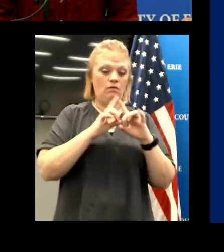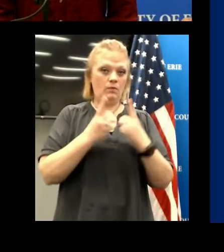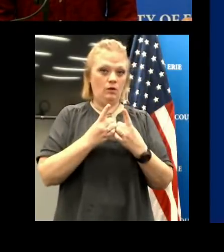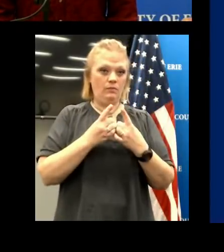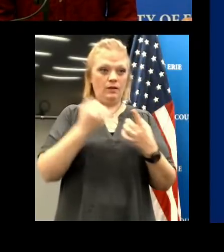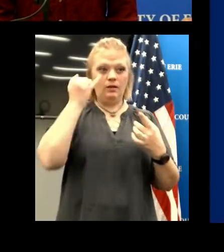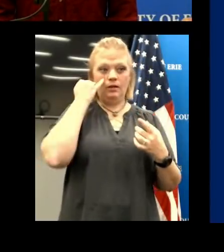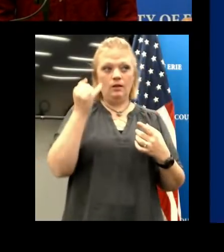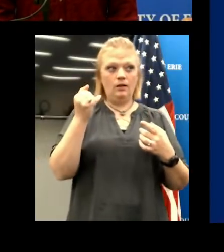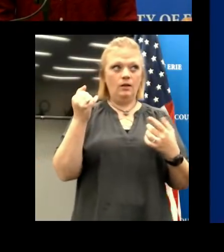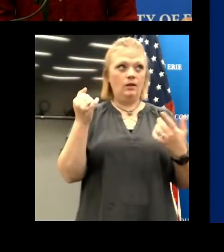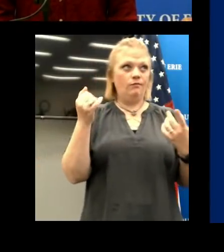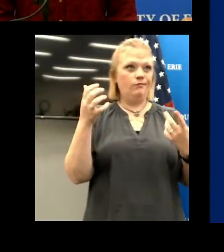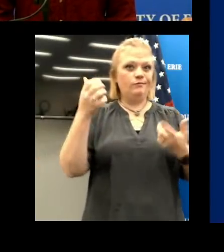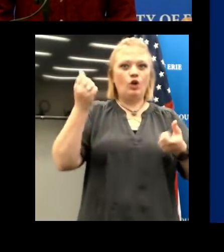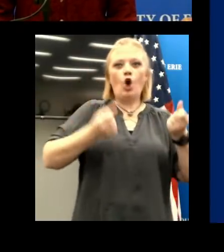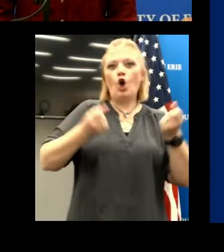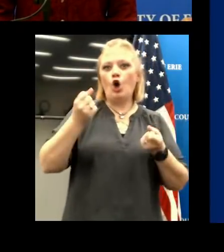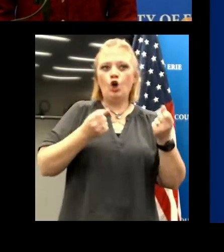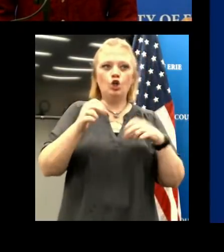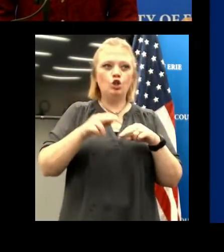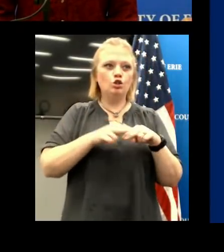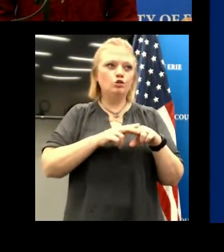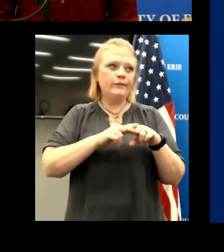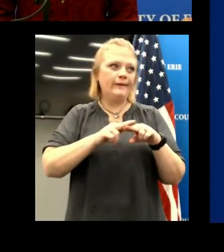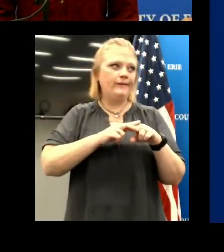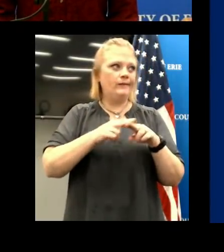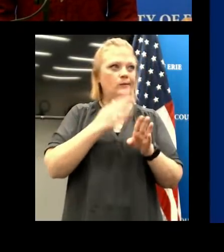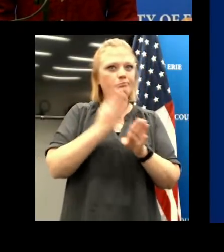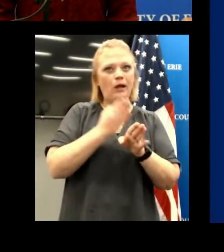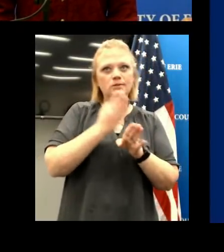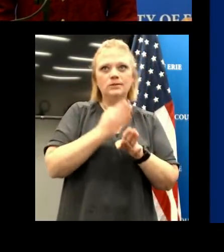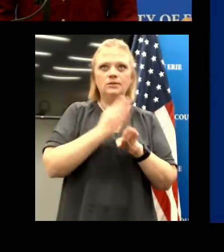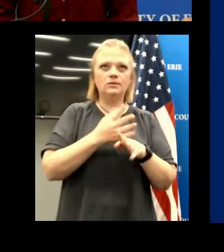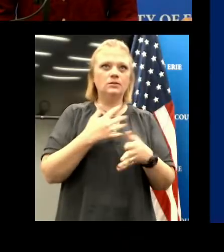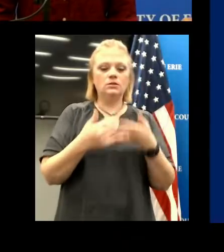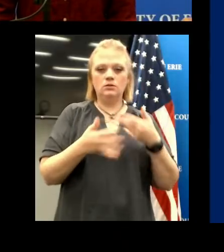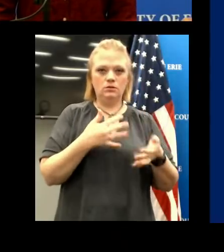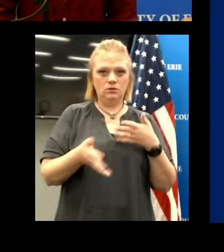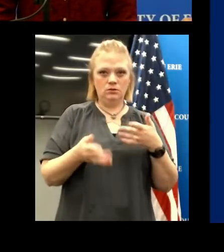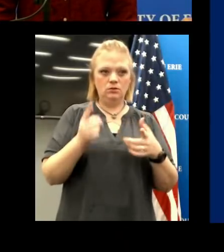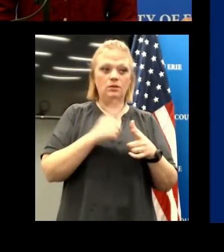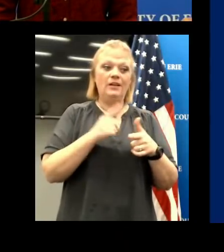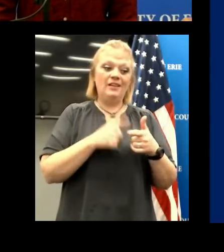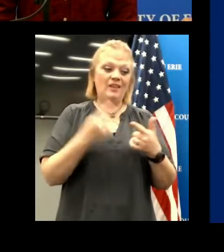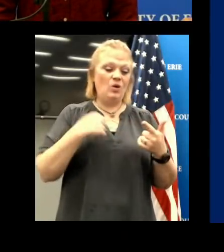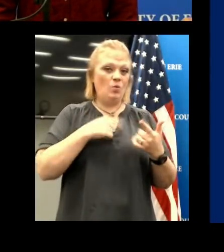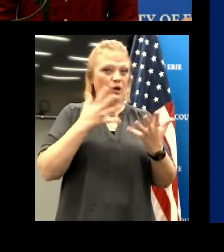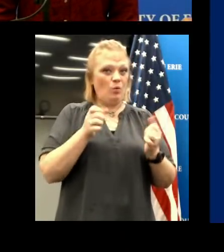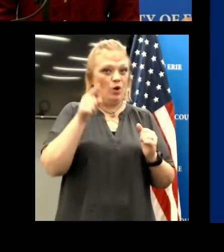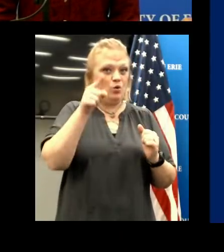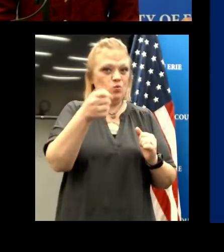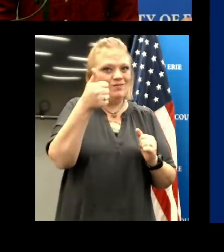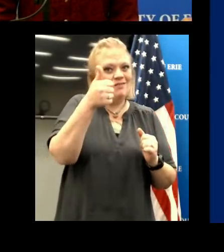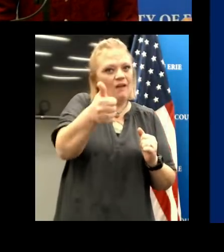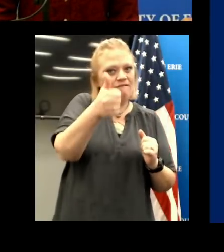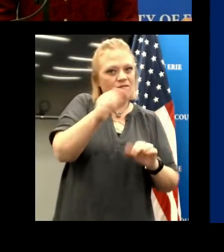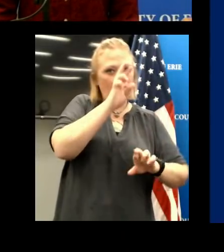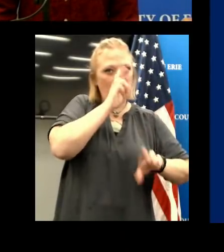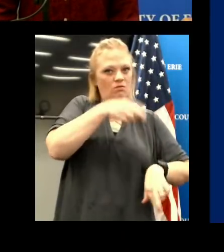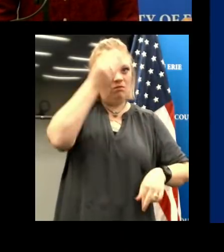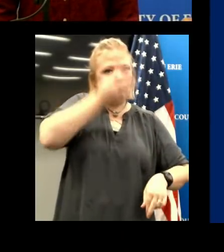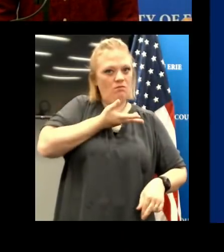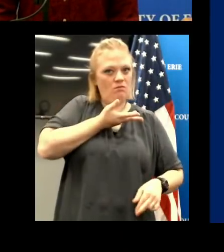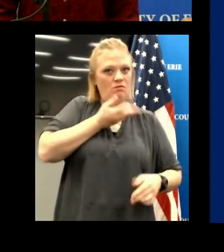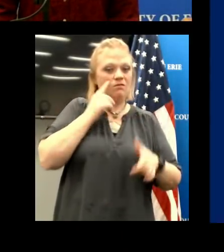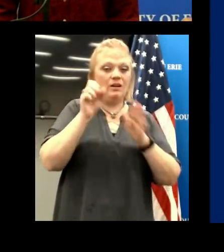return by car or train or bus, then we would like you to self-report, and the state